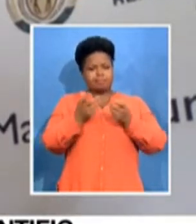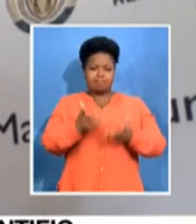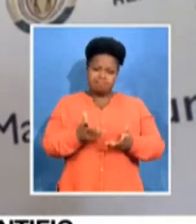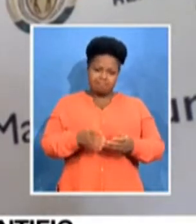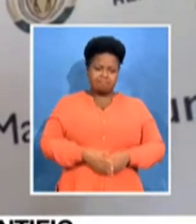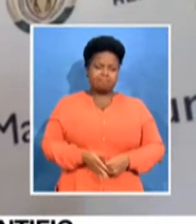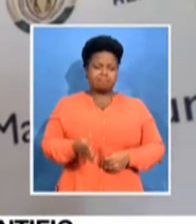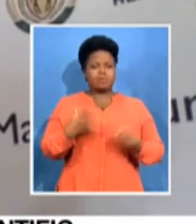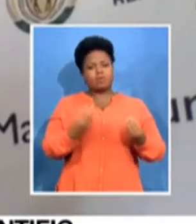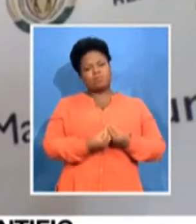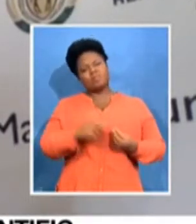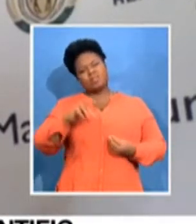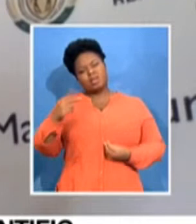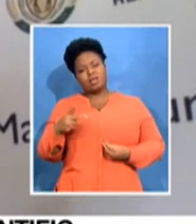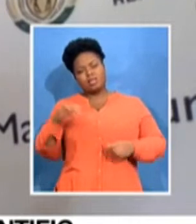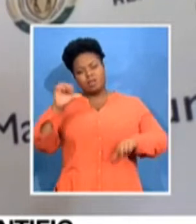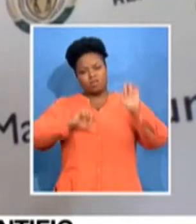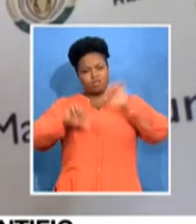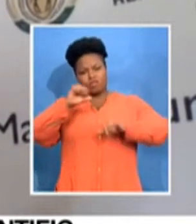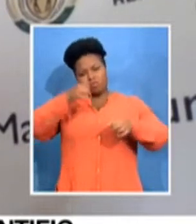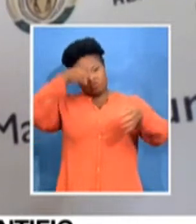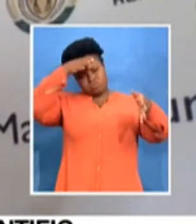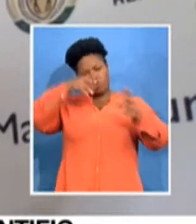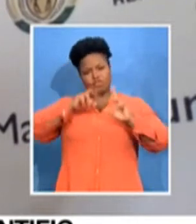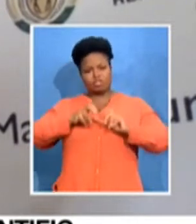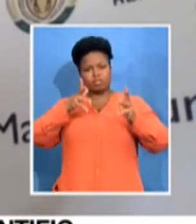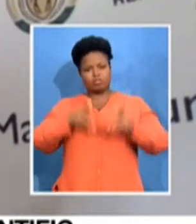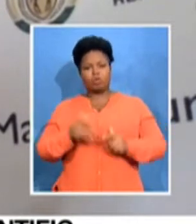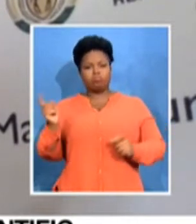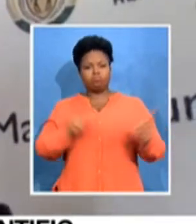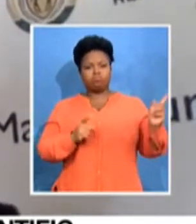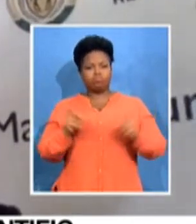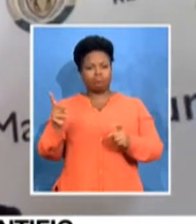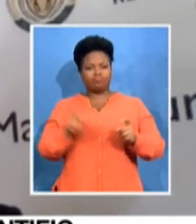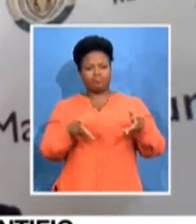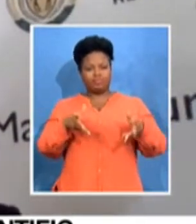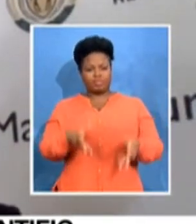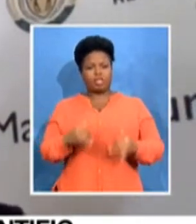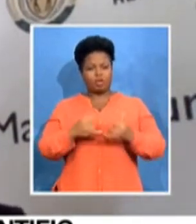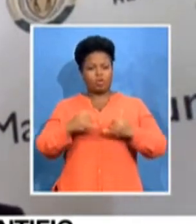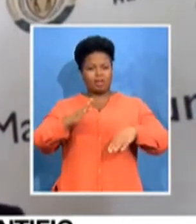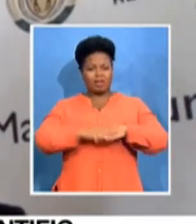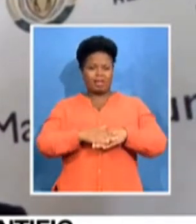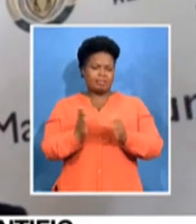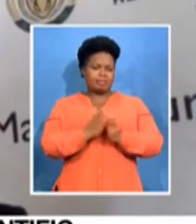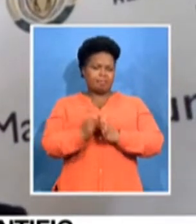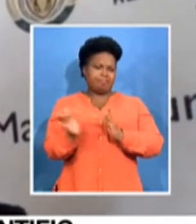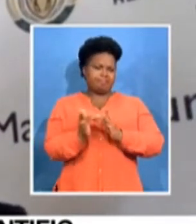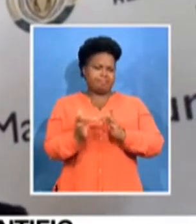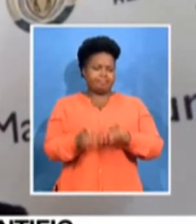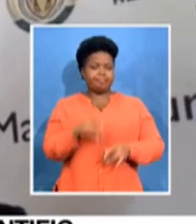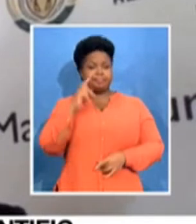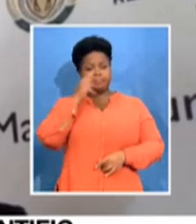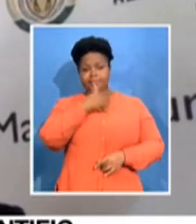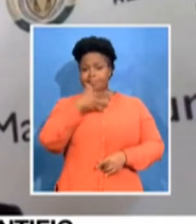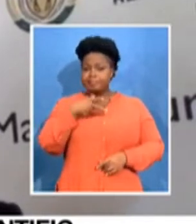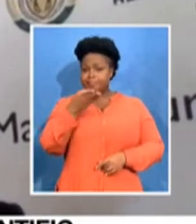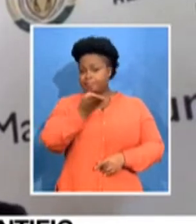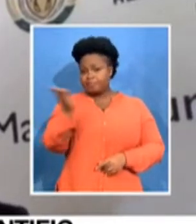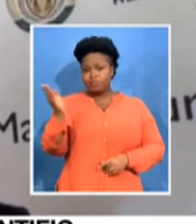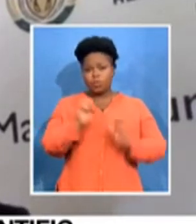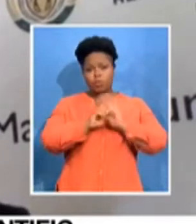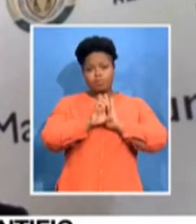researchers who have joined us, members of the media, ladies and gentlemen. I have convened